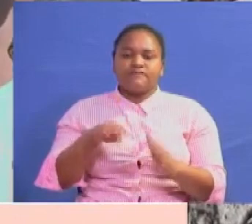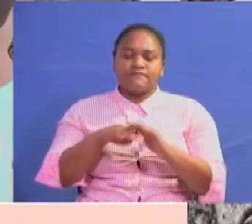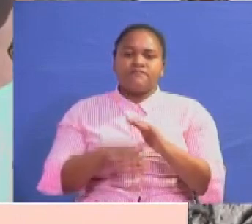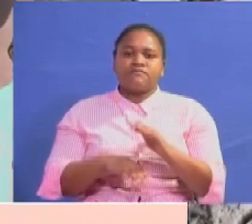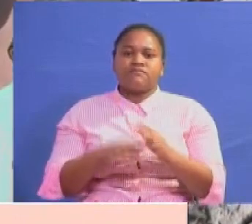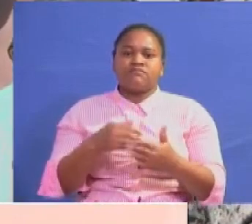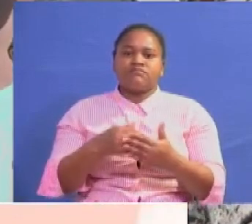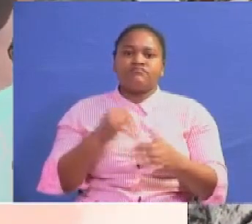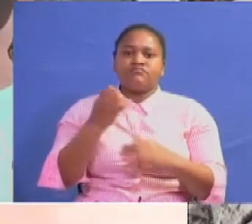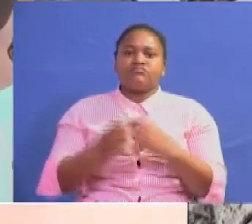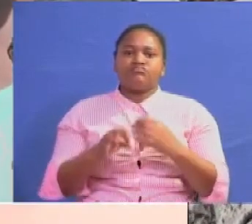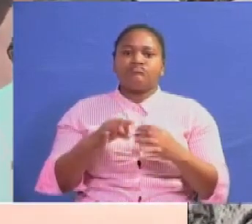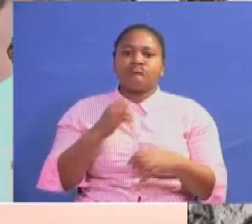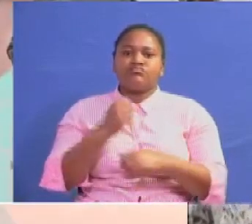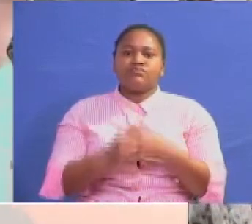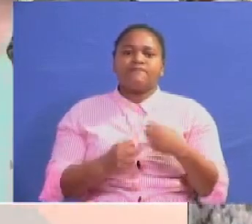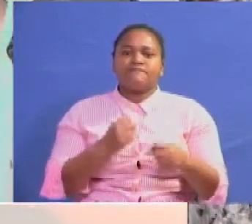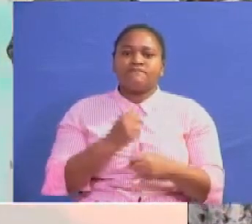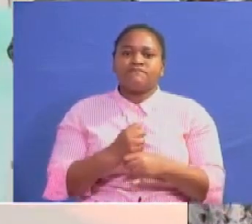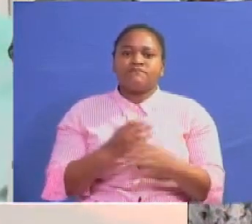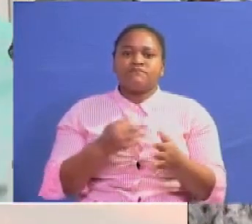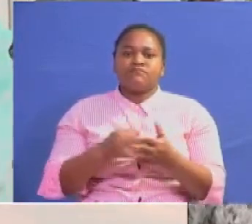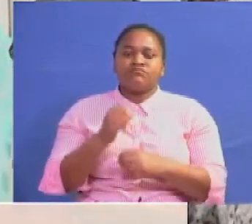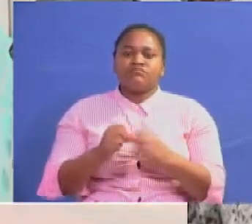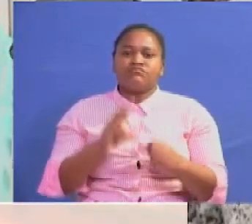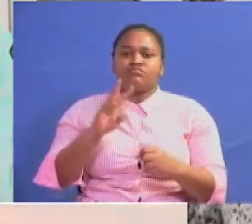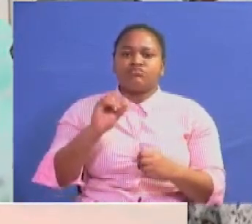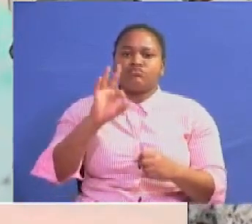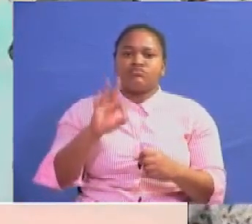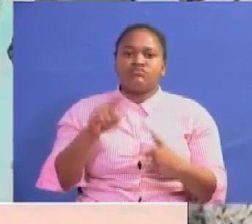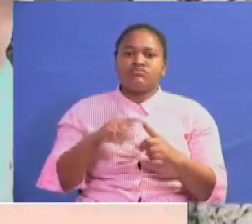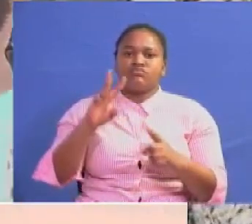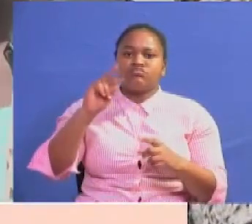before end of the current financial year, that is 2023-2024.